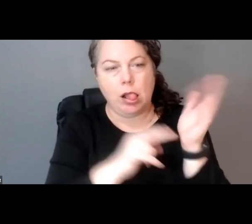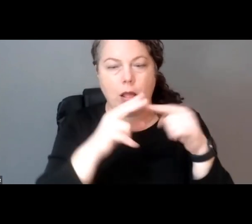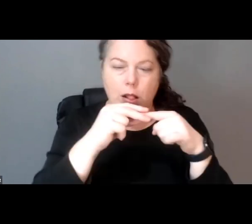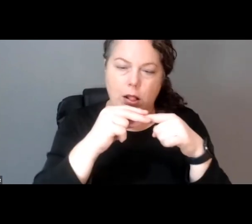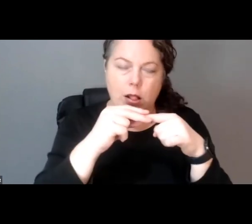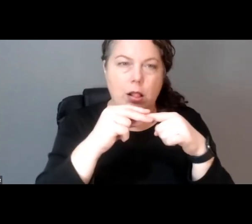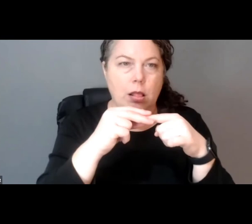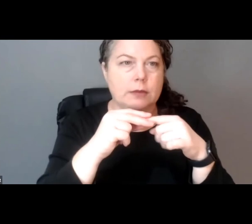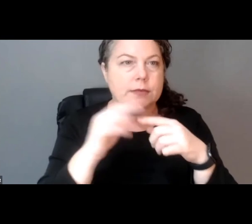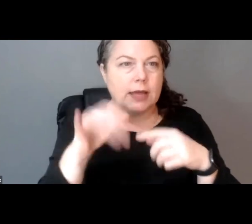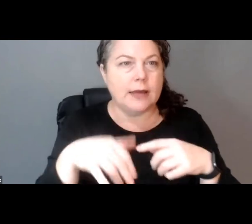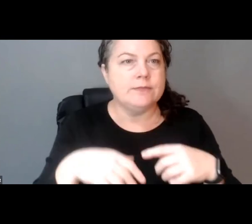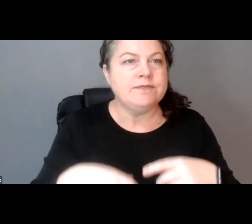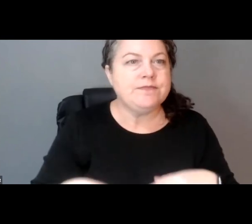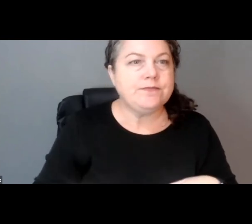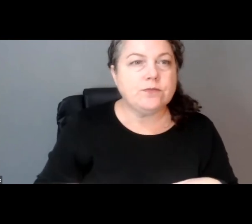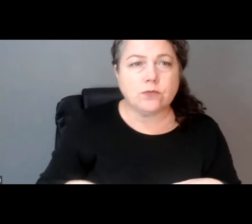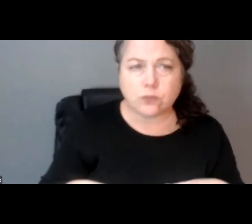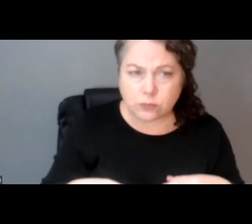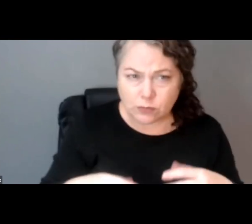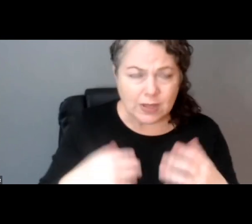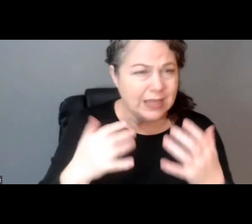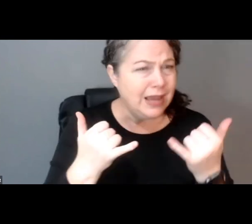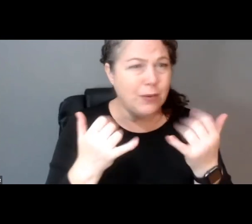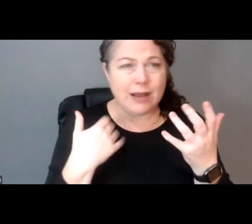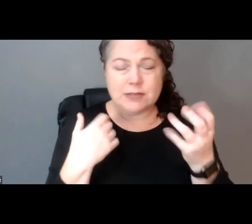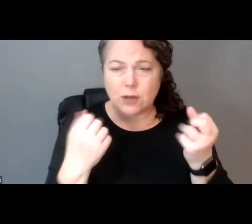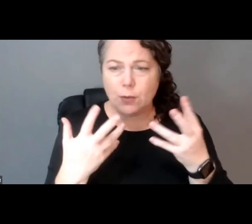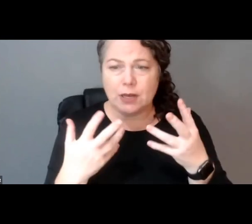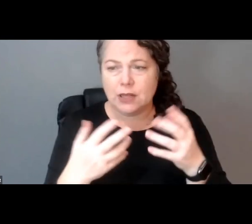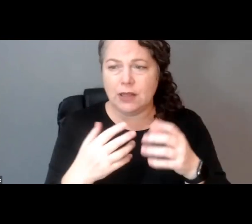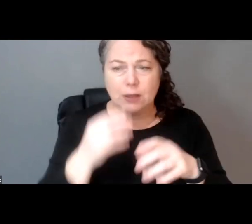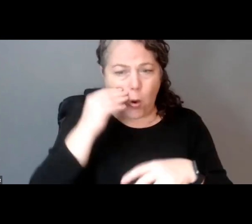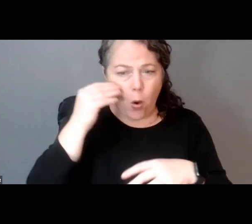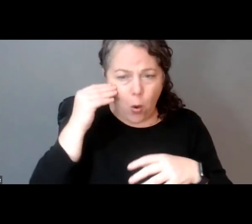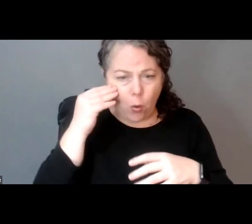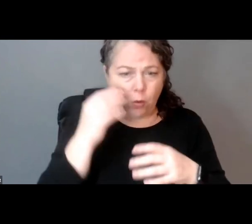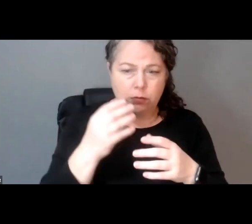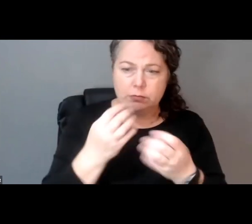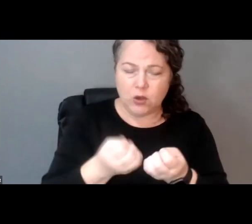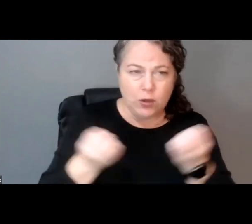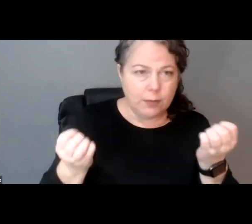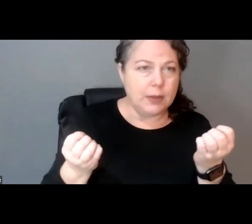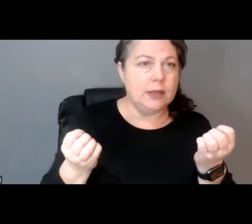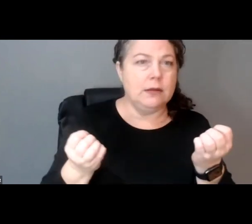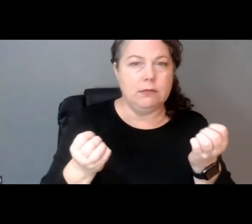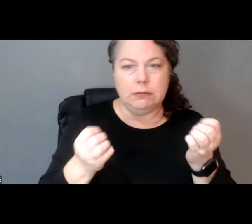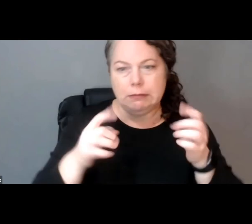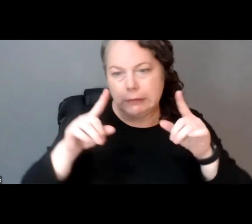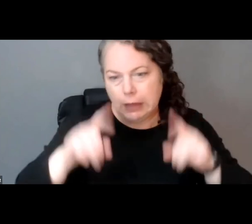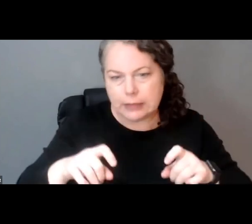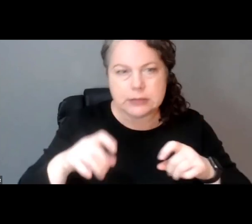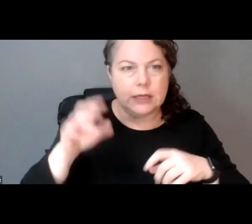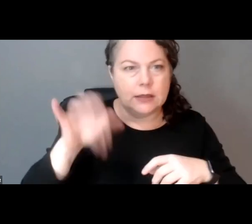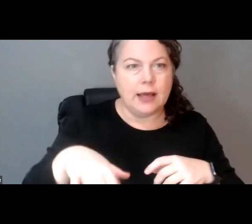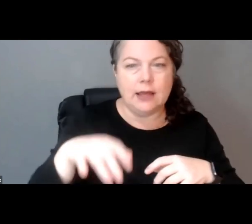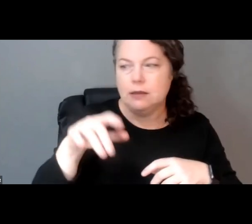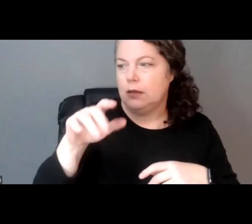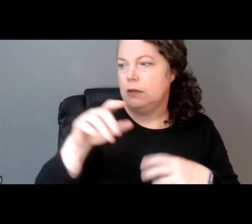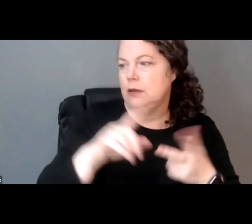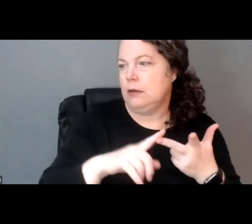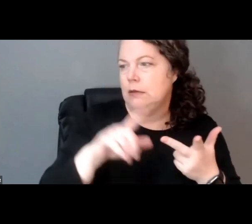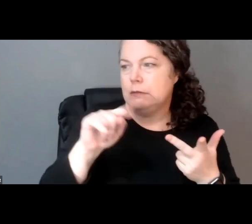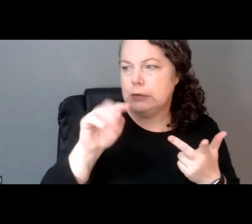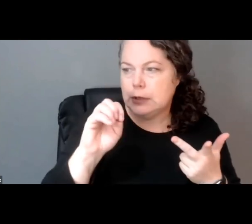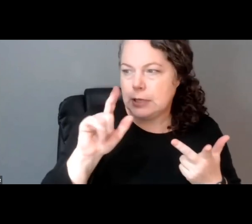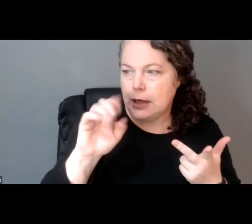with the growing of remote monitoring and diagnostics of telehealth, remote